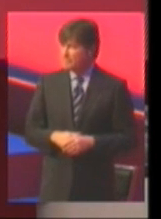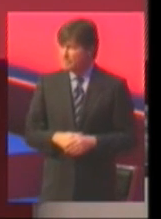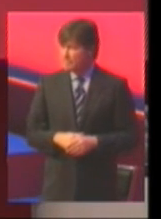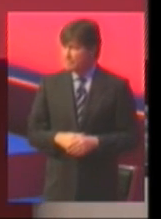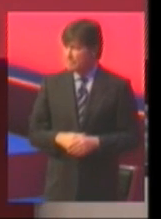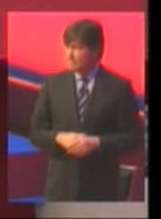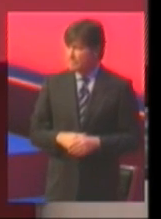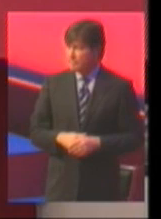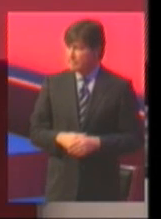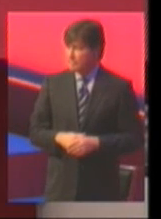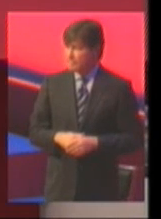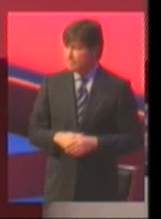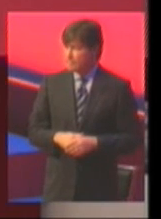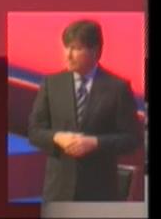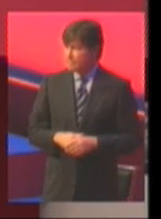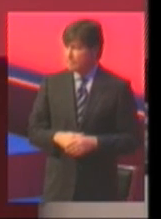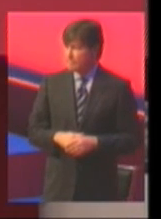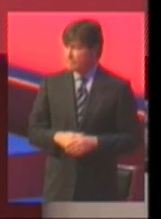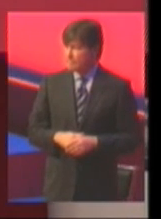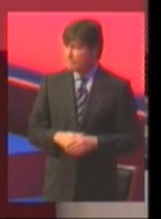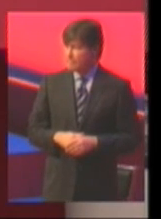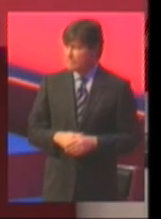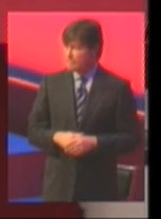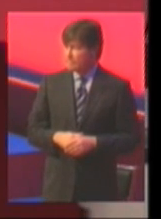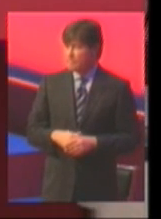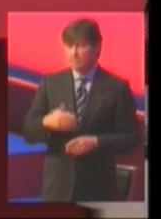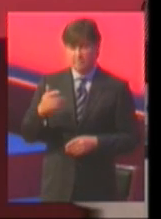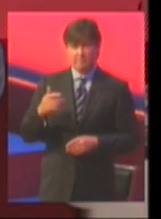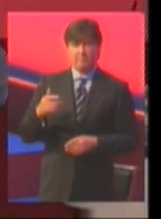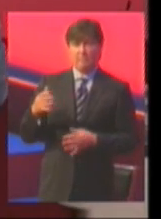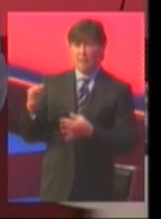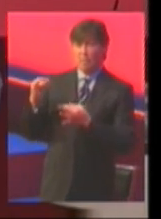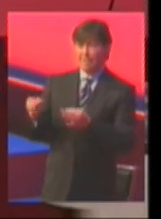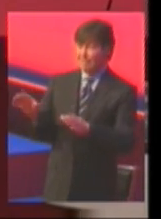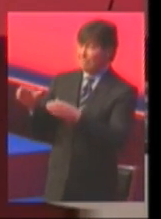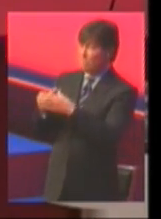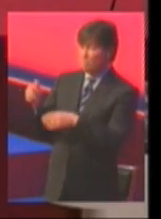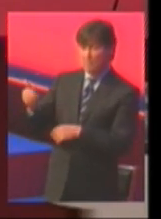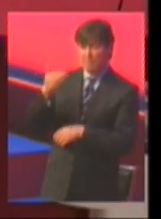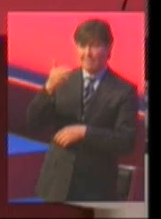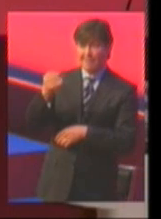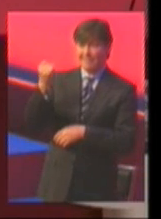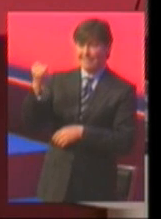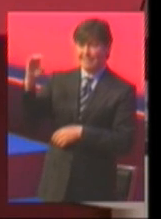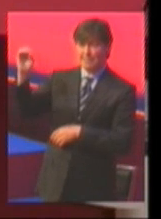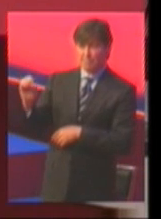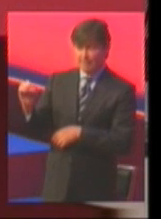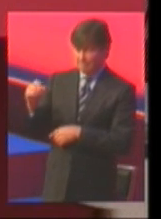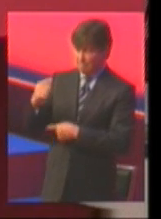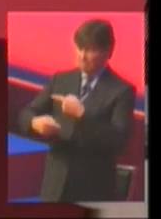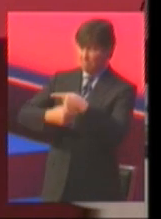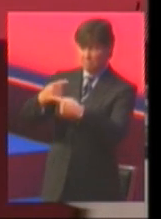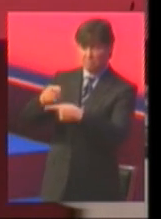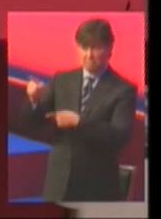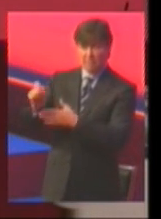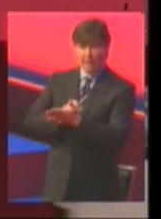And conference, this is the world of difference between a political party where 96% of its candidates in the coming general